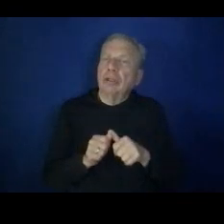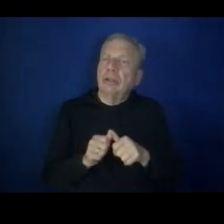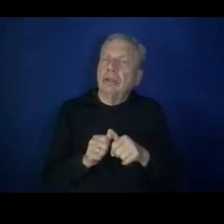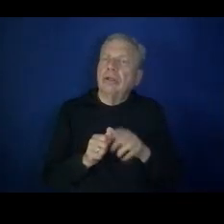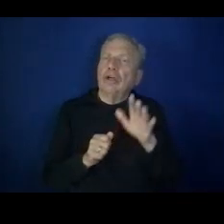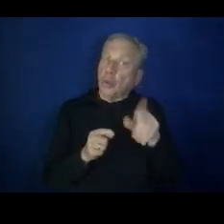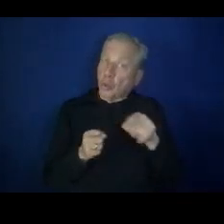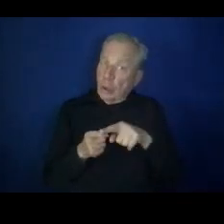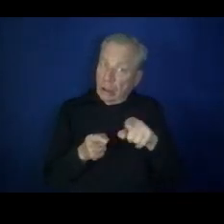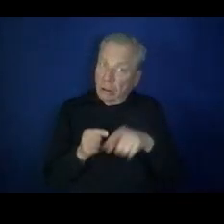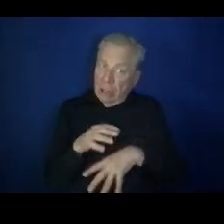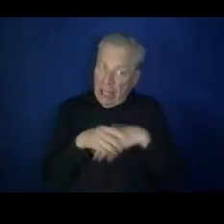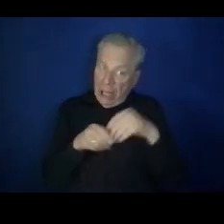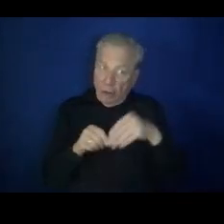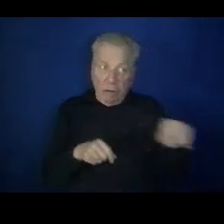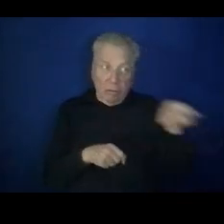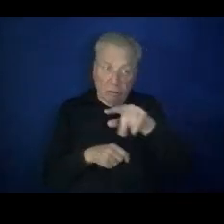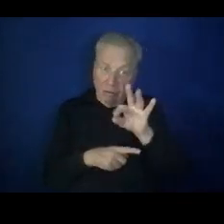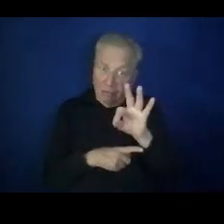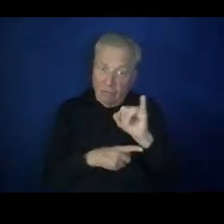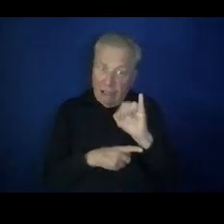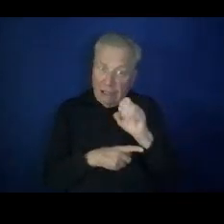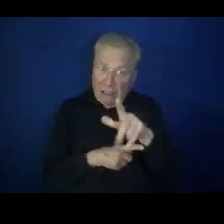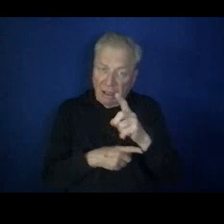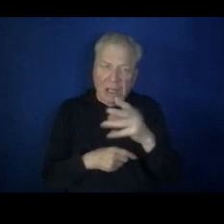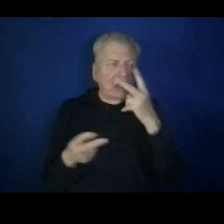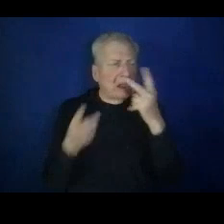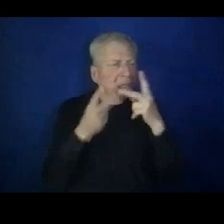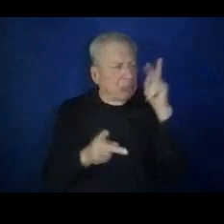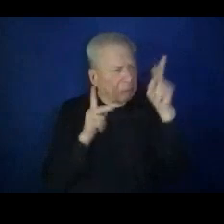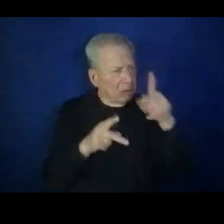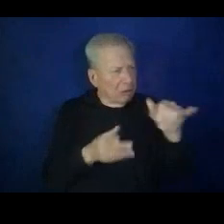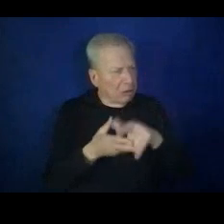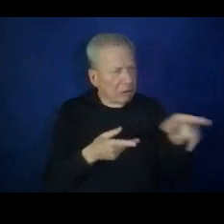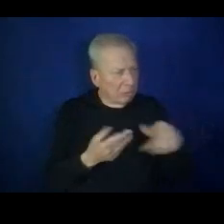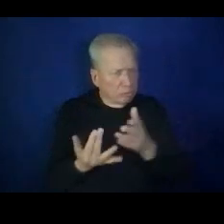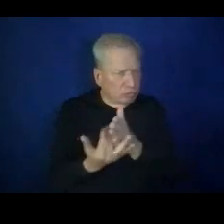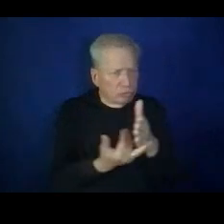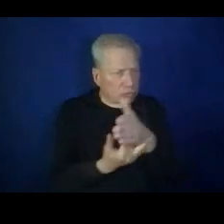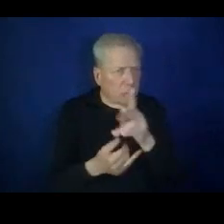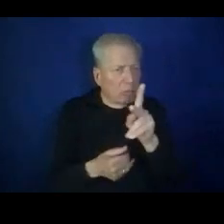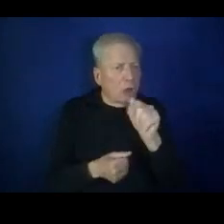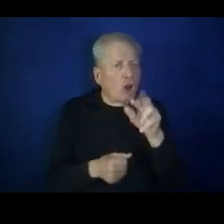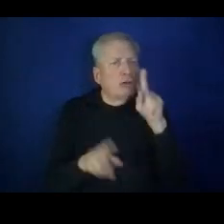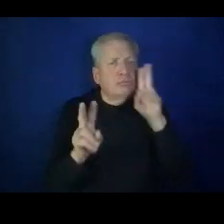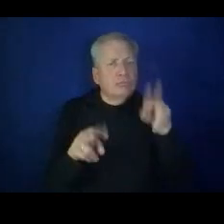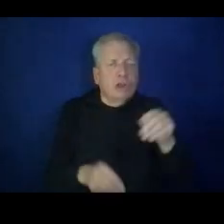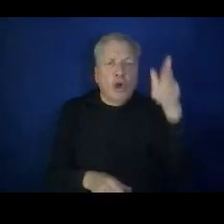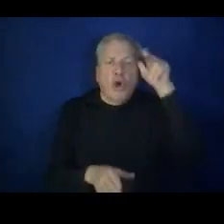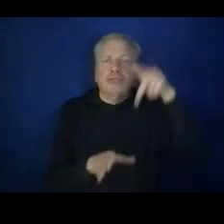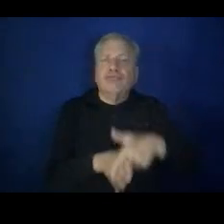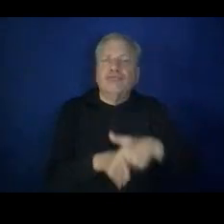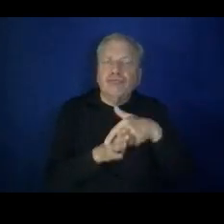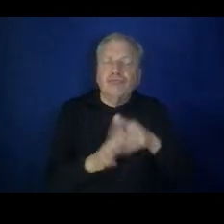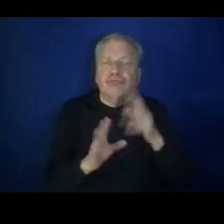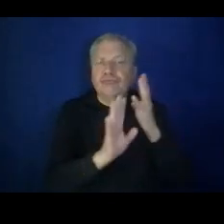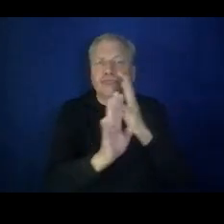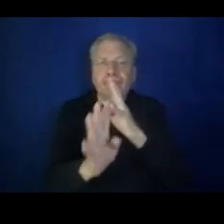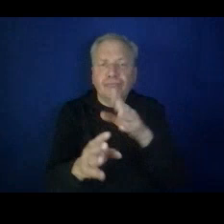when you get out in the field and you see people that are guiding folks through the park, leading horseback rides, working